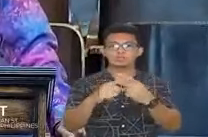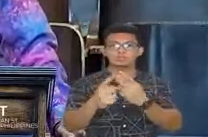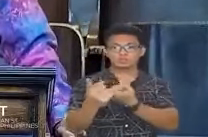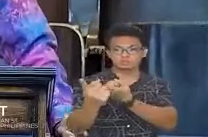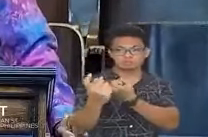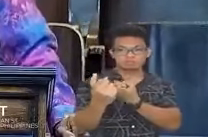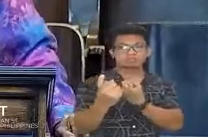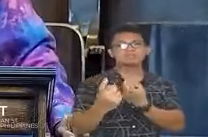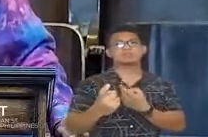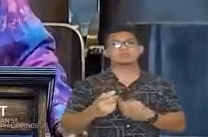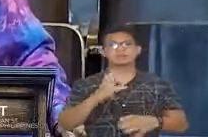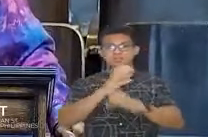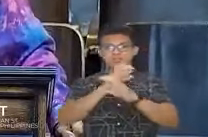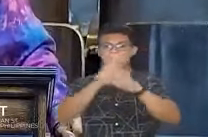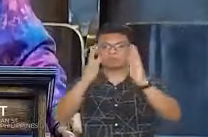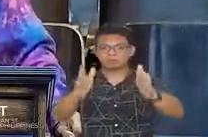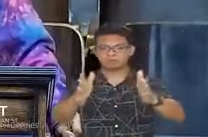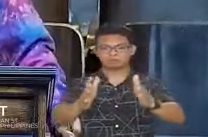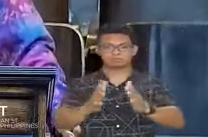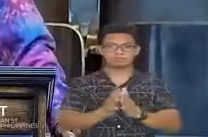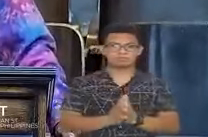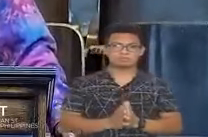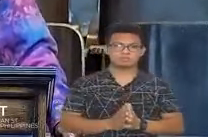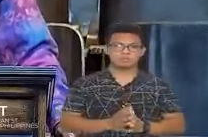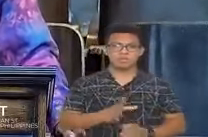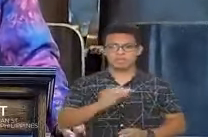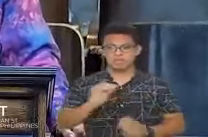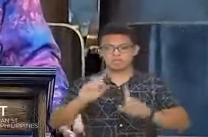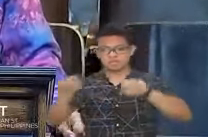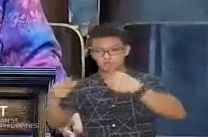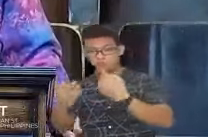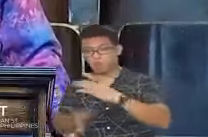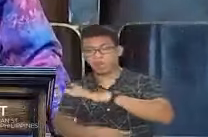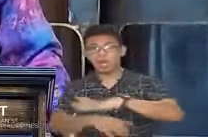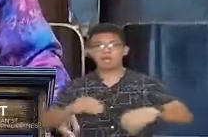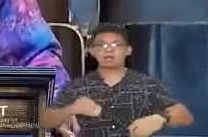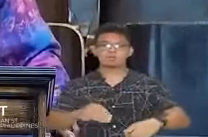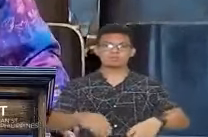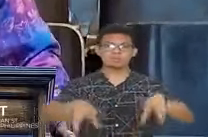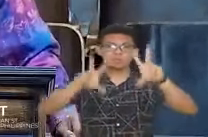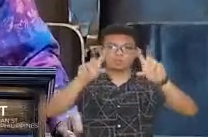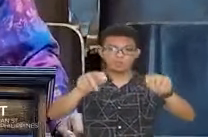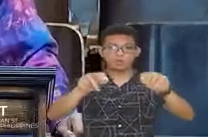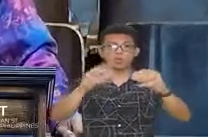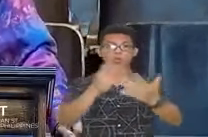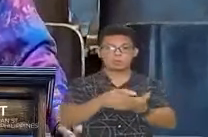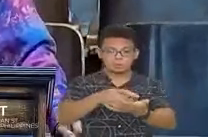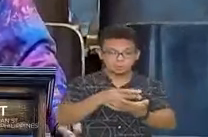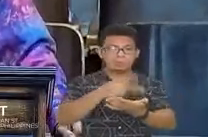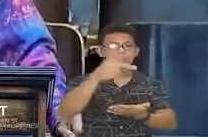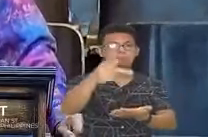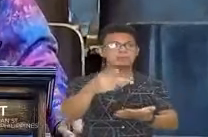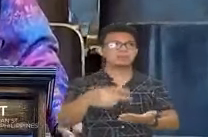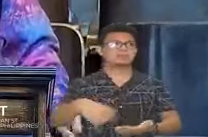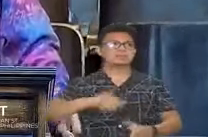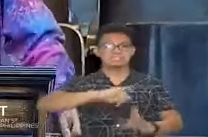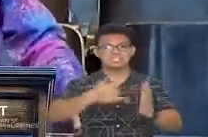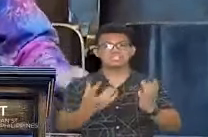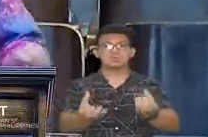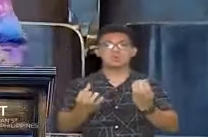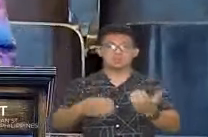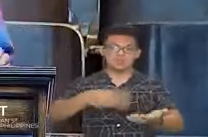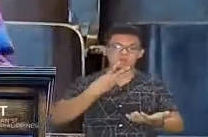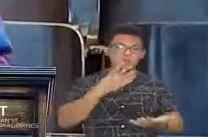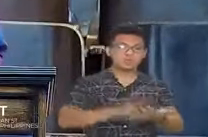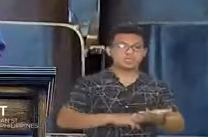Sometimes drunk passengers will ride the taxi and they will go out, no pay. They do not